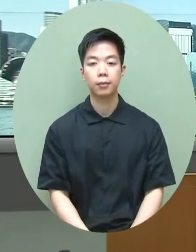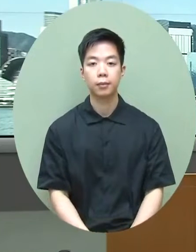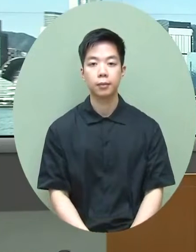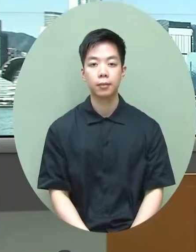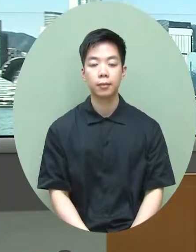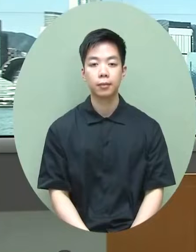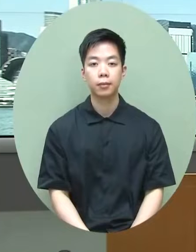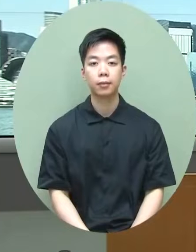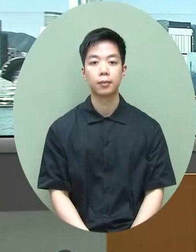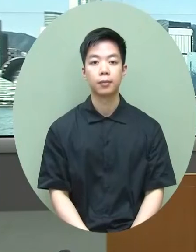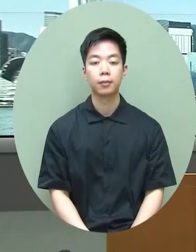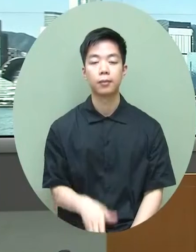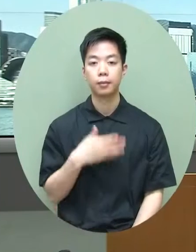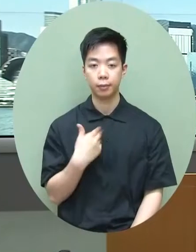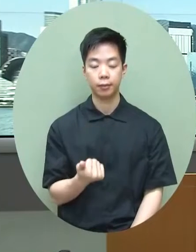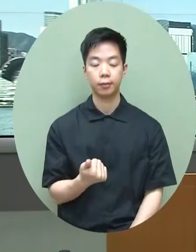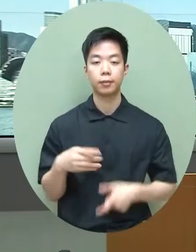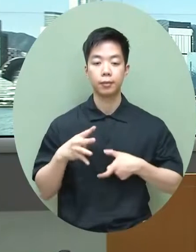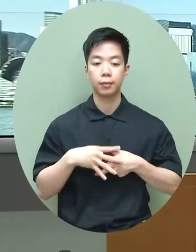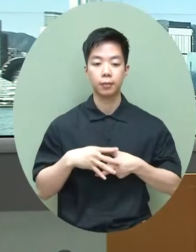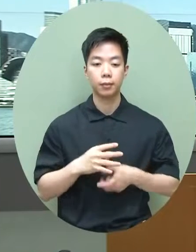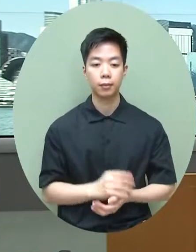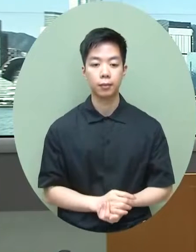Good afternoon. I'm from TVB.